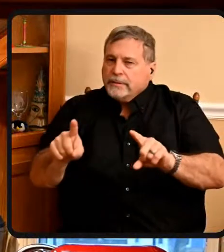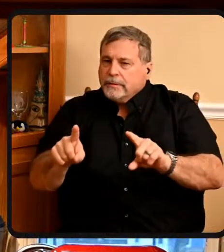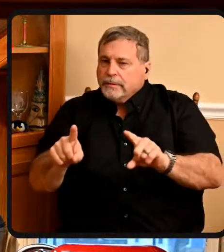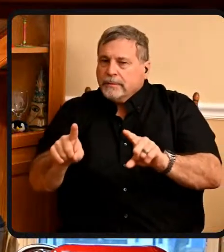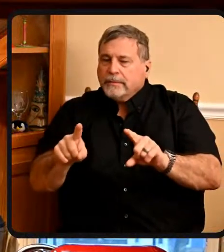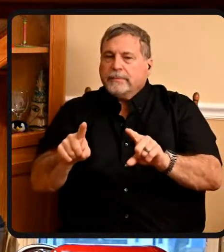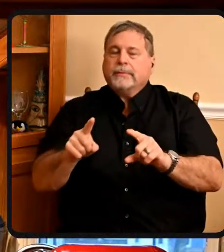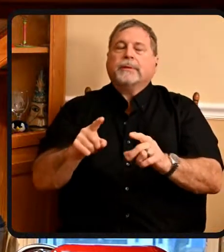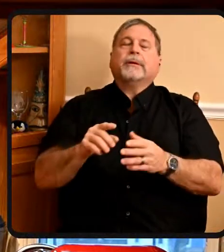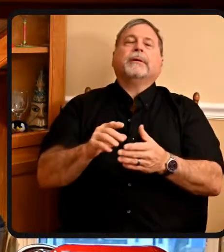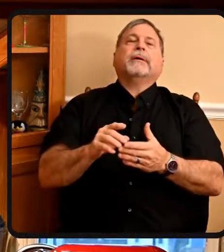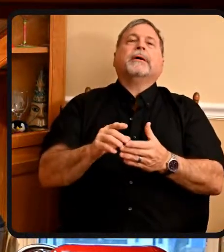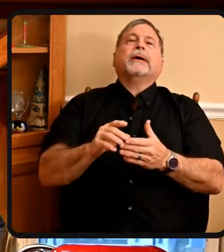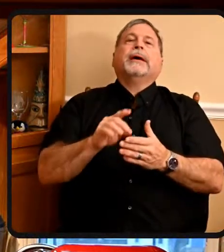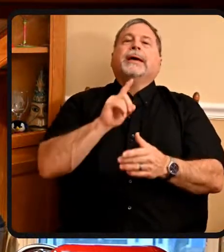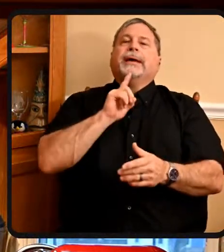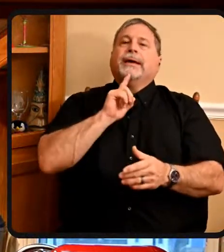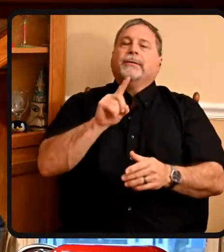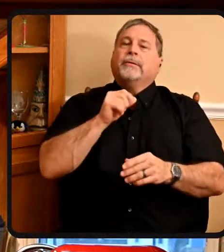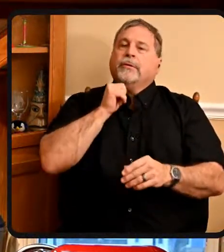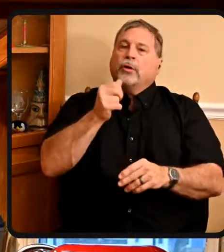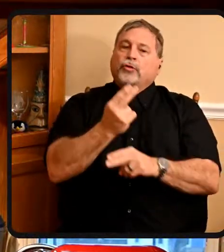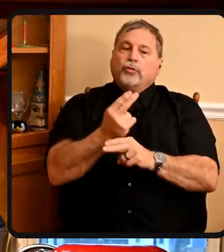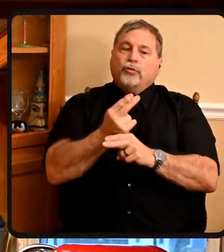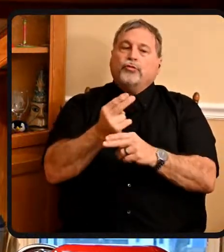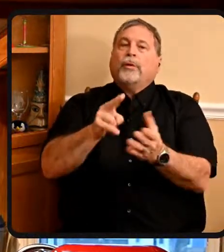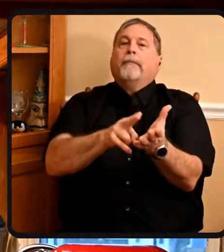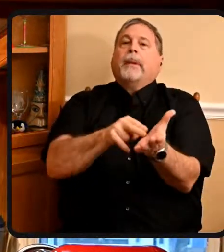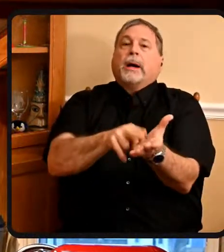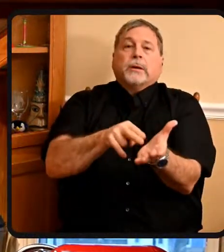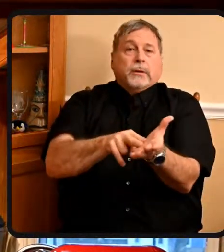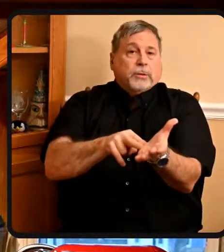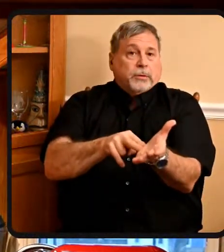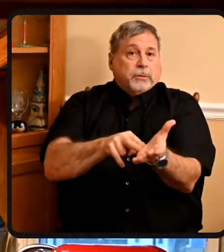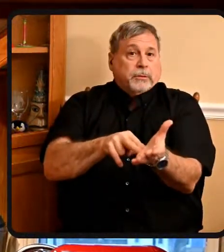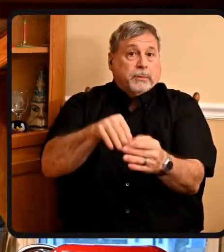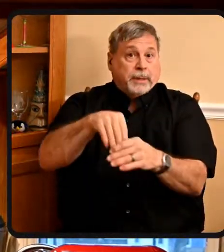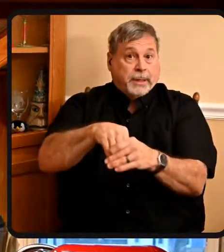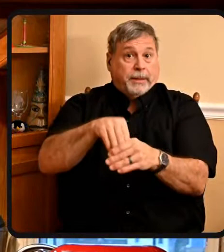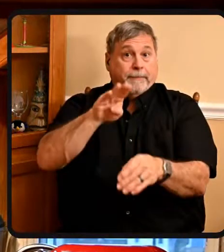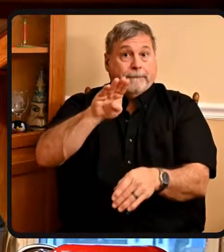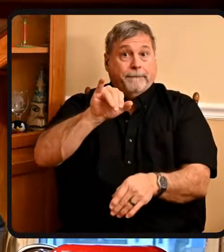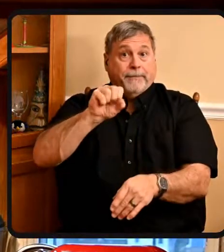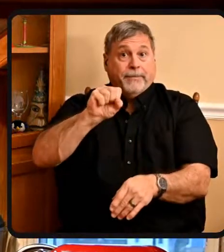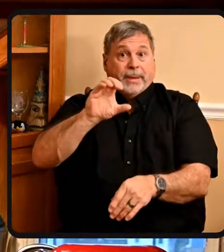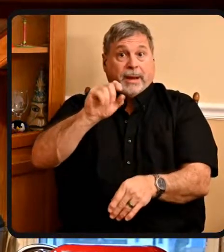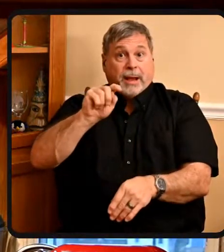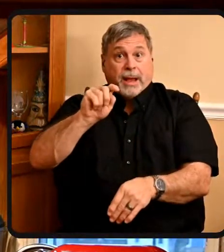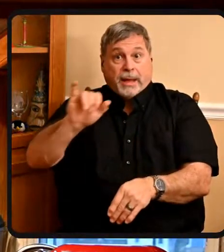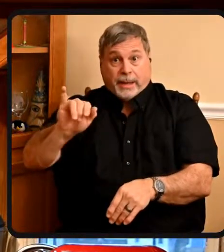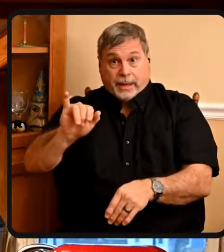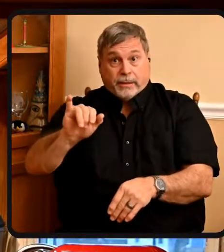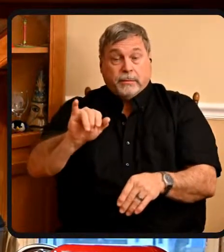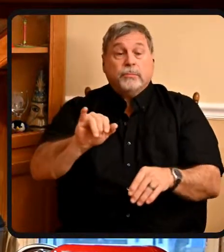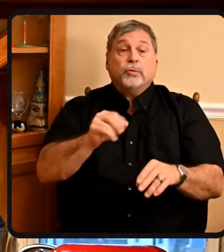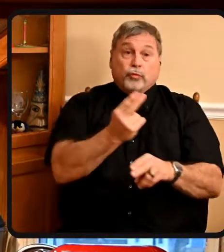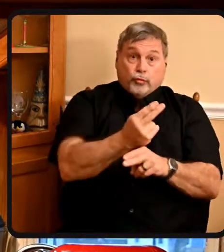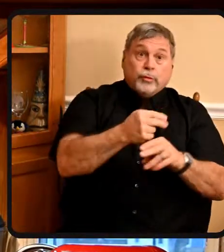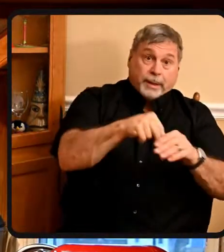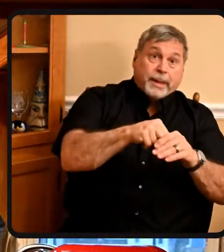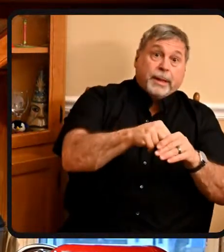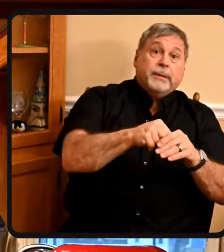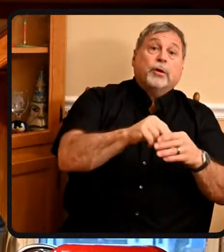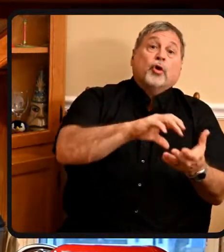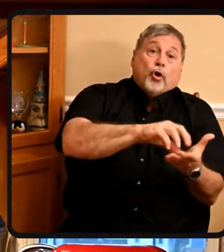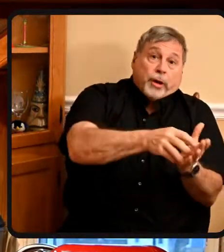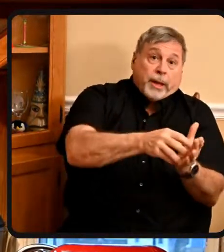and a cookie, other than the double baking, is that we don't use butter in a biscotti mix. We use that in a